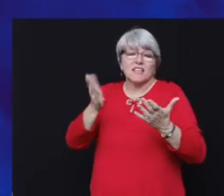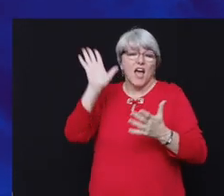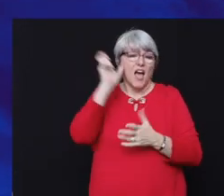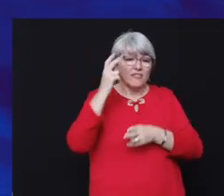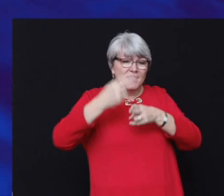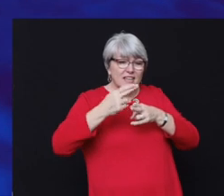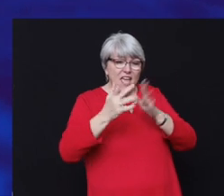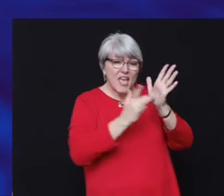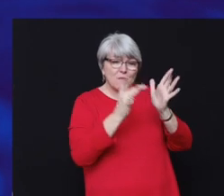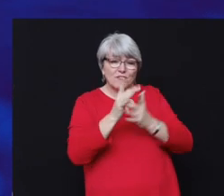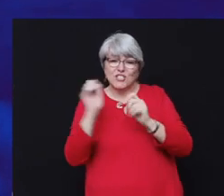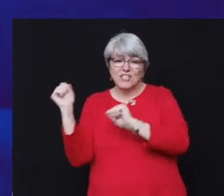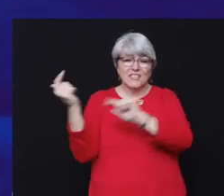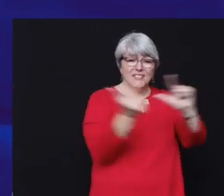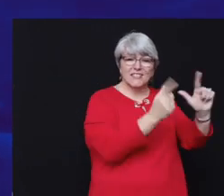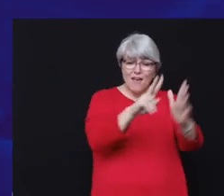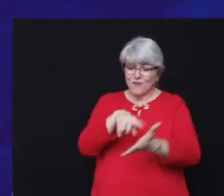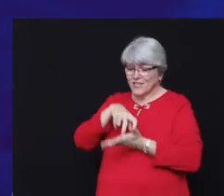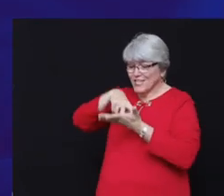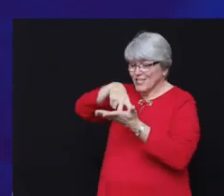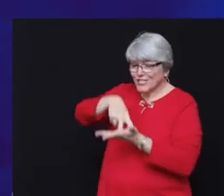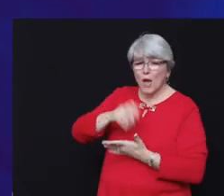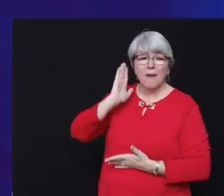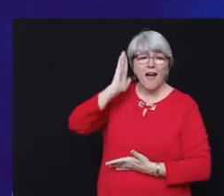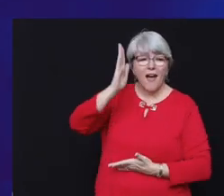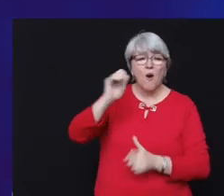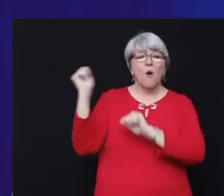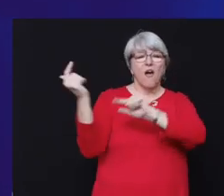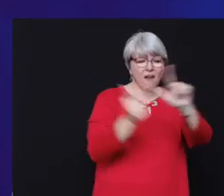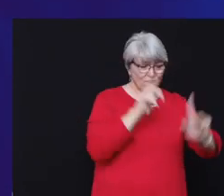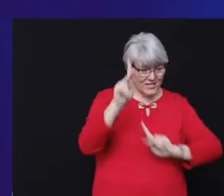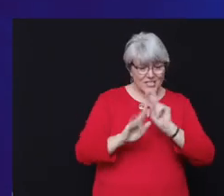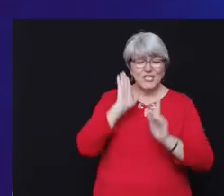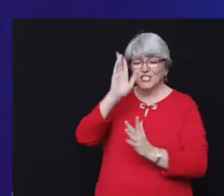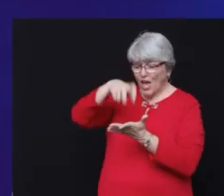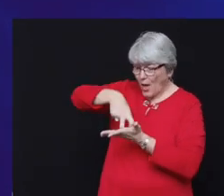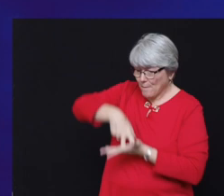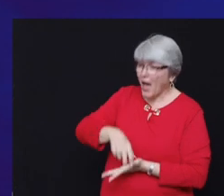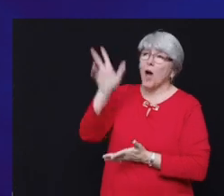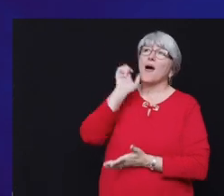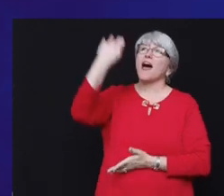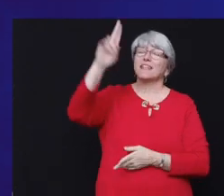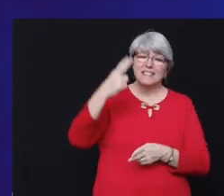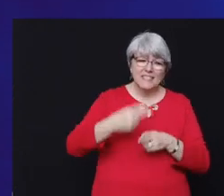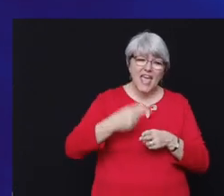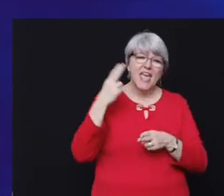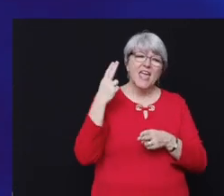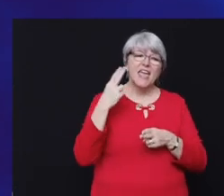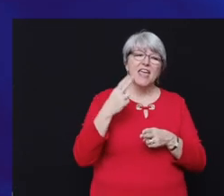confess. At the name of Jesus, every knee shall bow. Every knee shall bow at